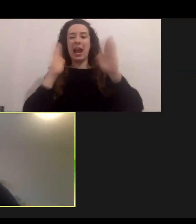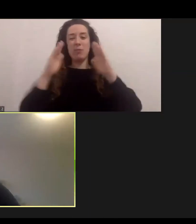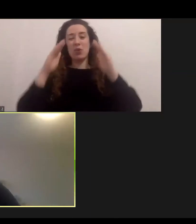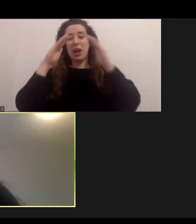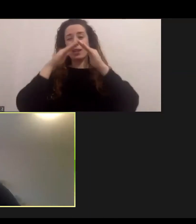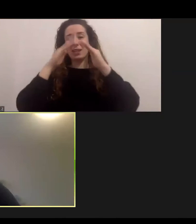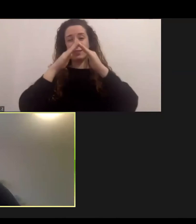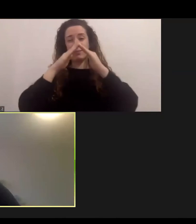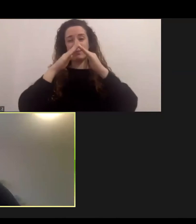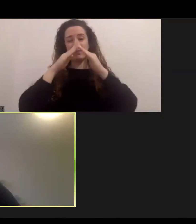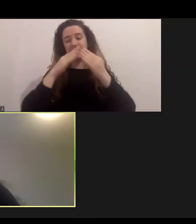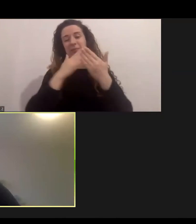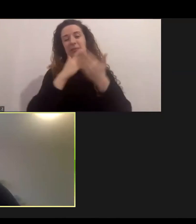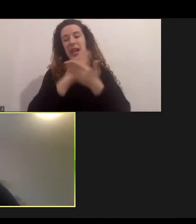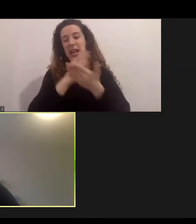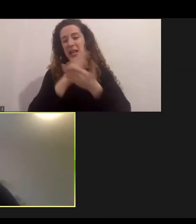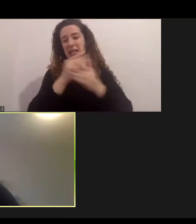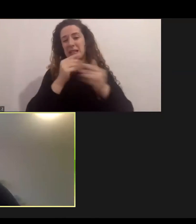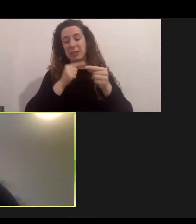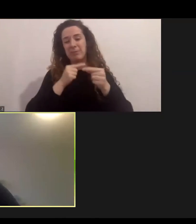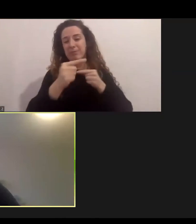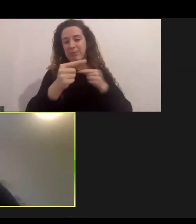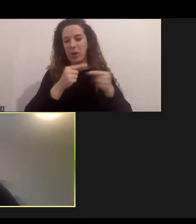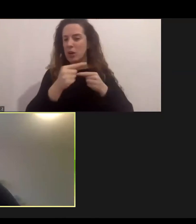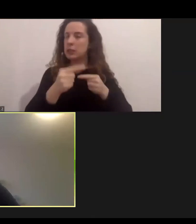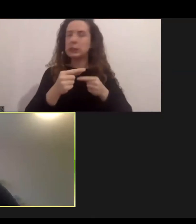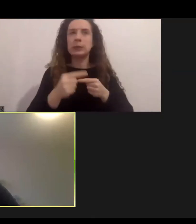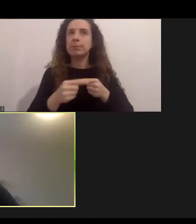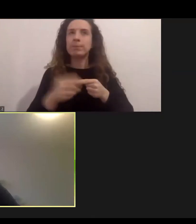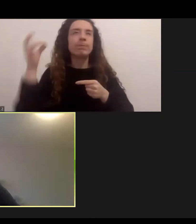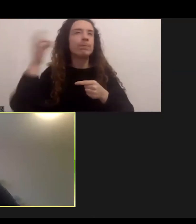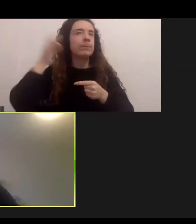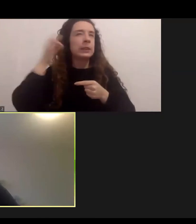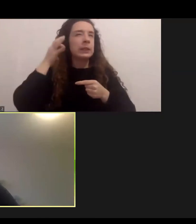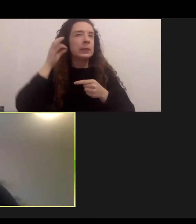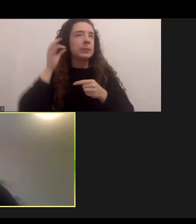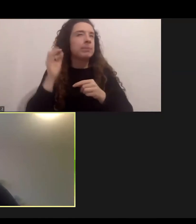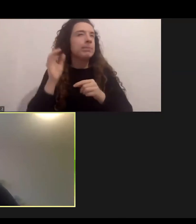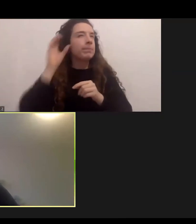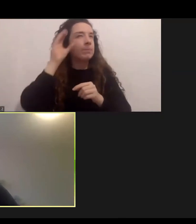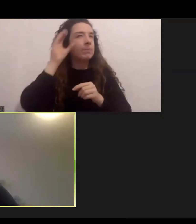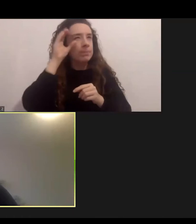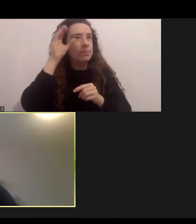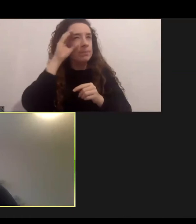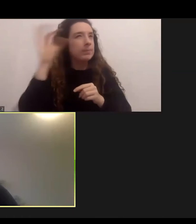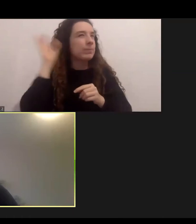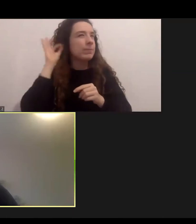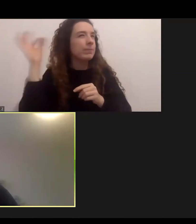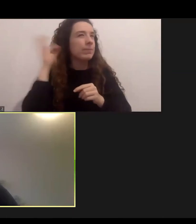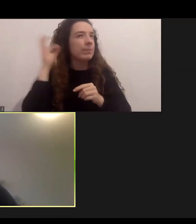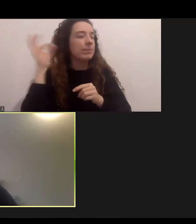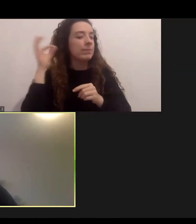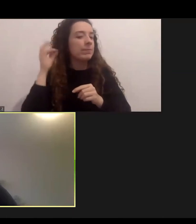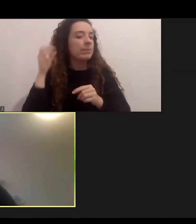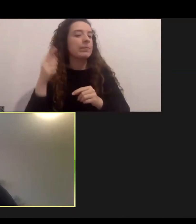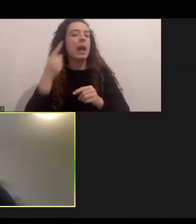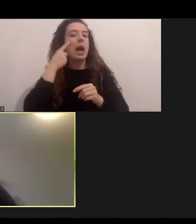is, during the COVID-19, you were using distant learning and e-learning